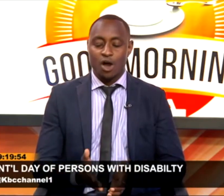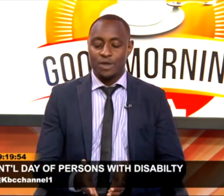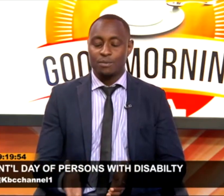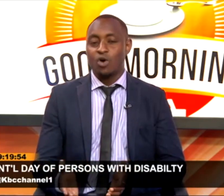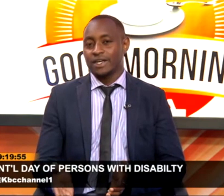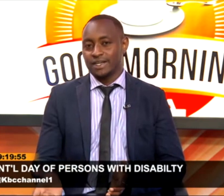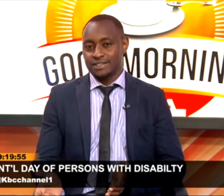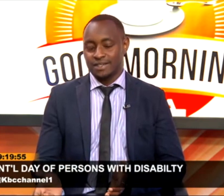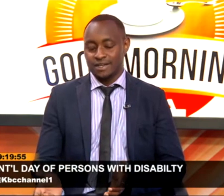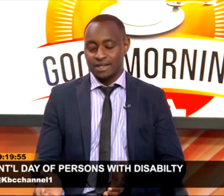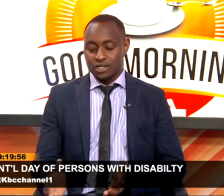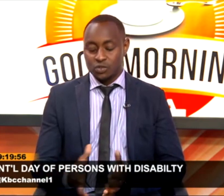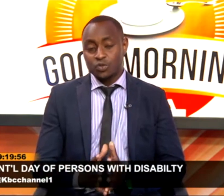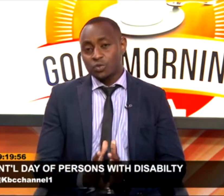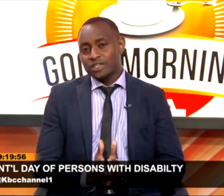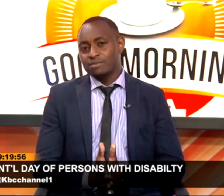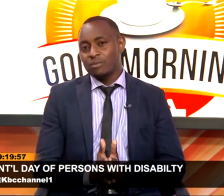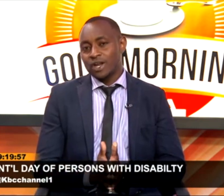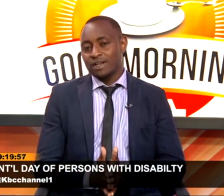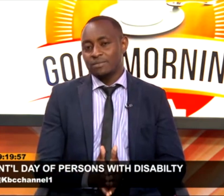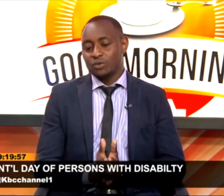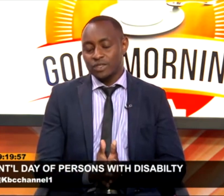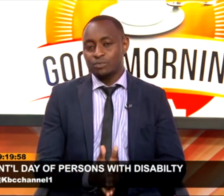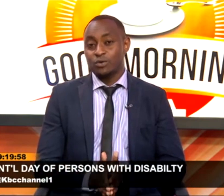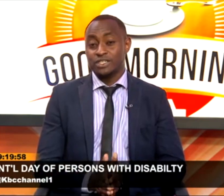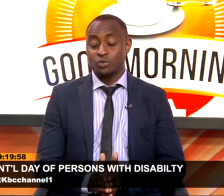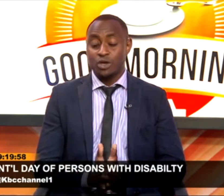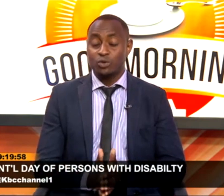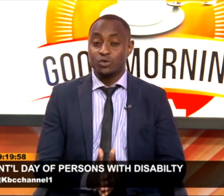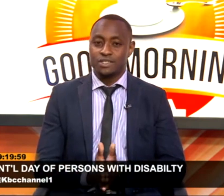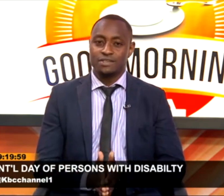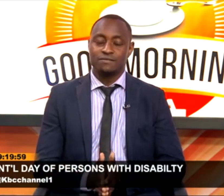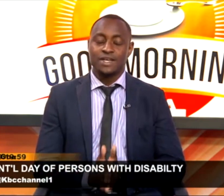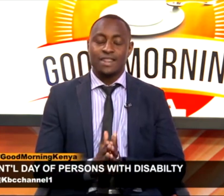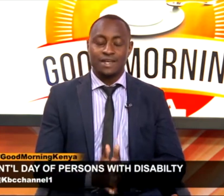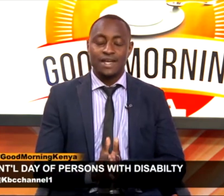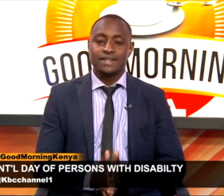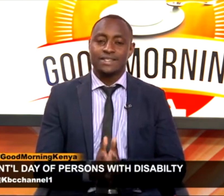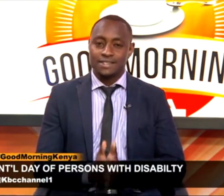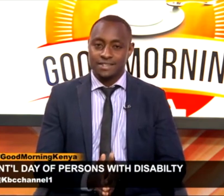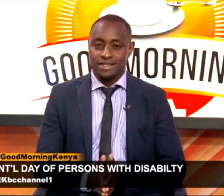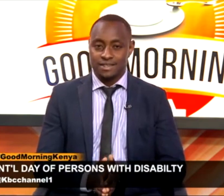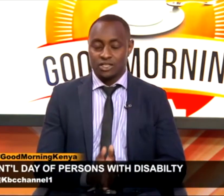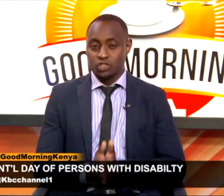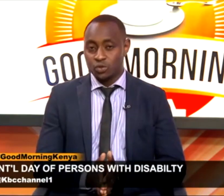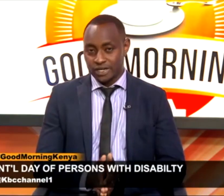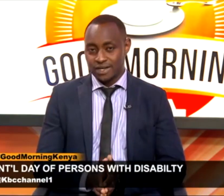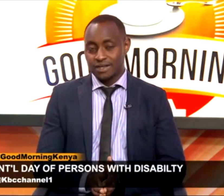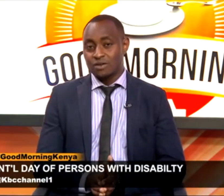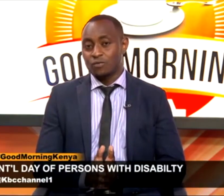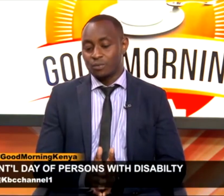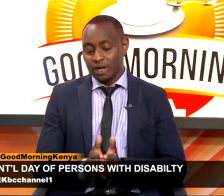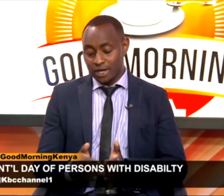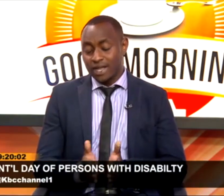scope. How many more are regressing? So through this memorandum, through this project, we were able to receive 360